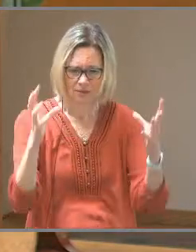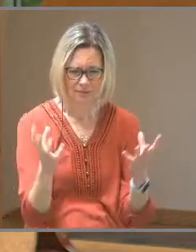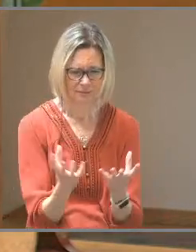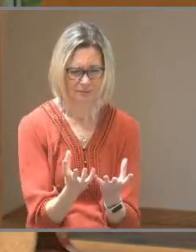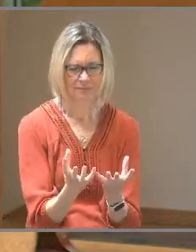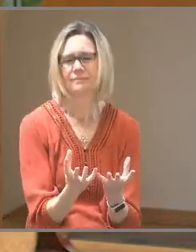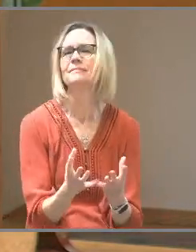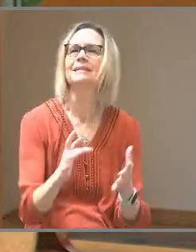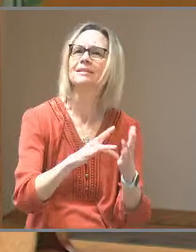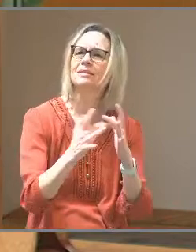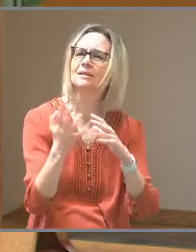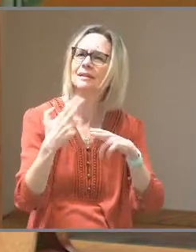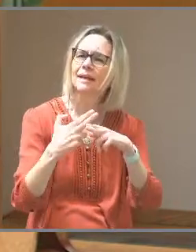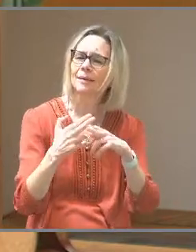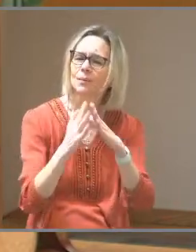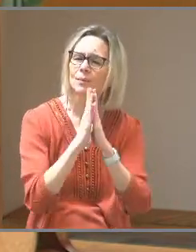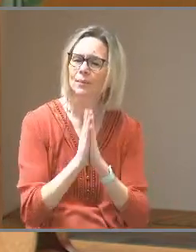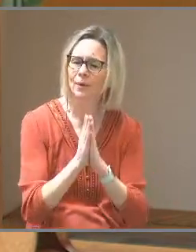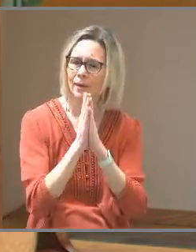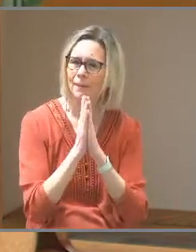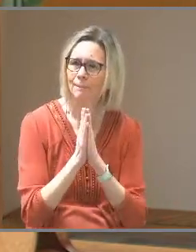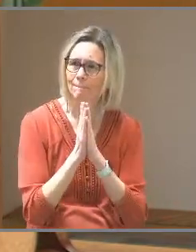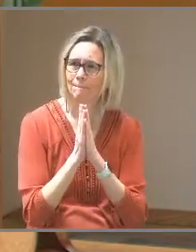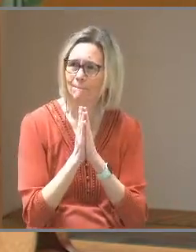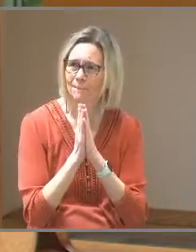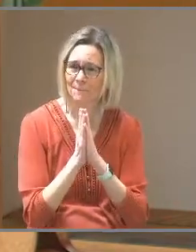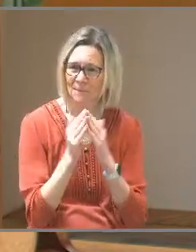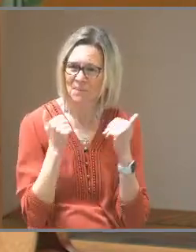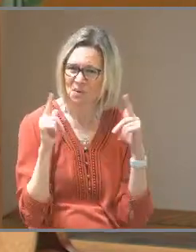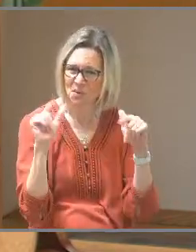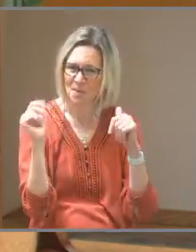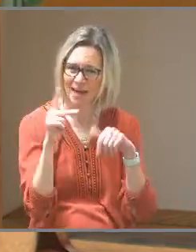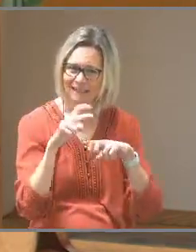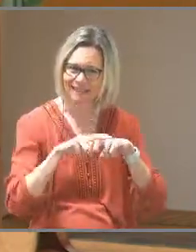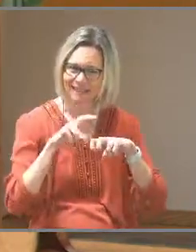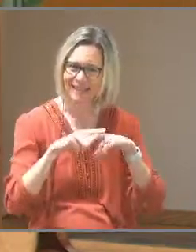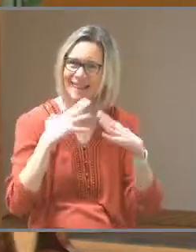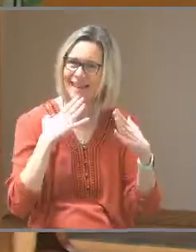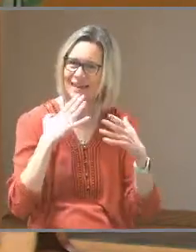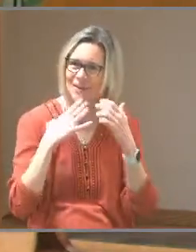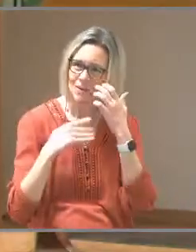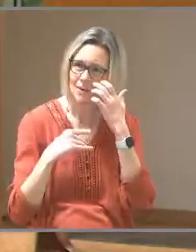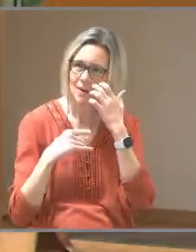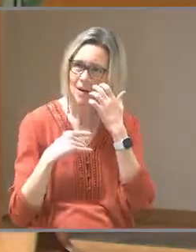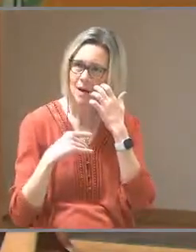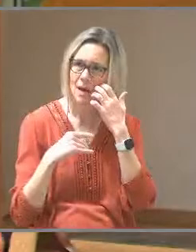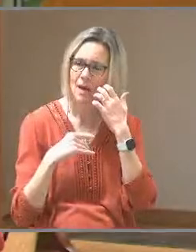Jesus we pray. Amen. All right, let's go back to your seat and thank you. Okay.